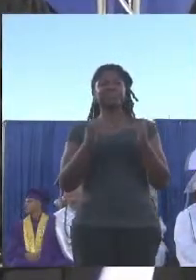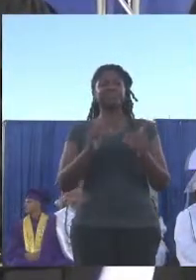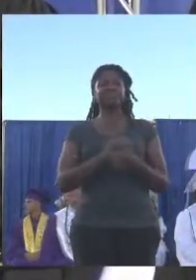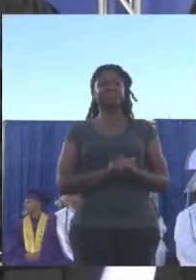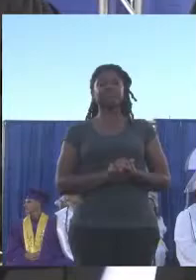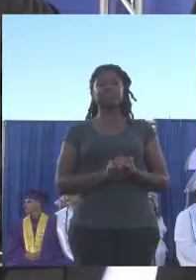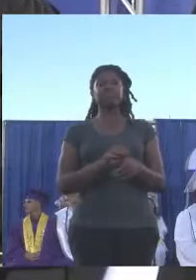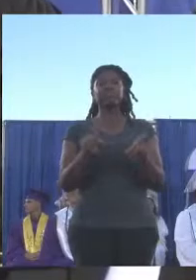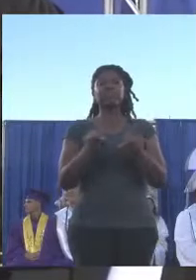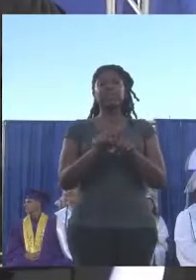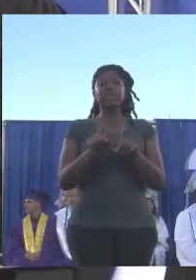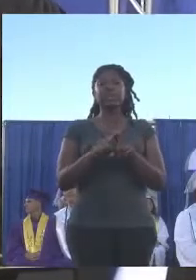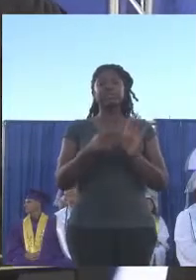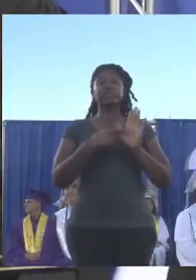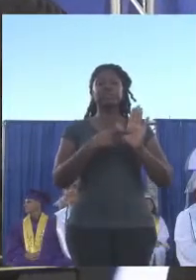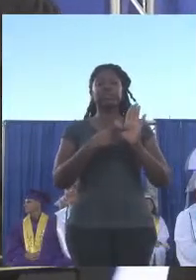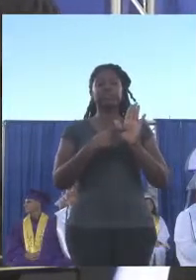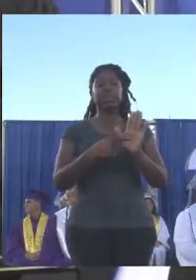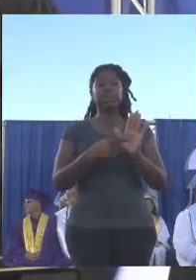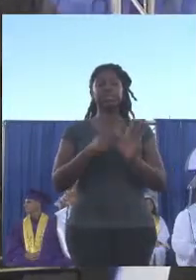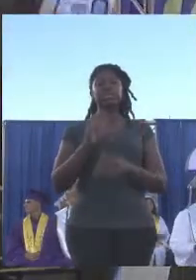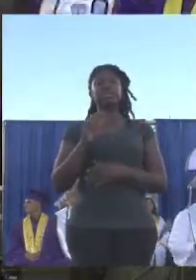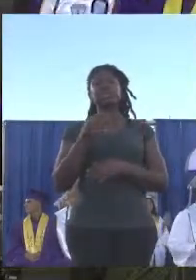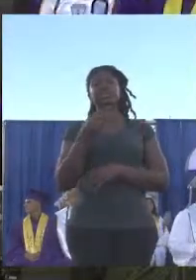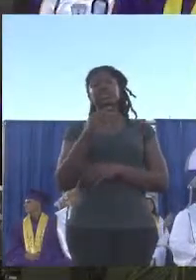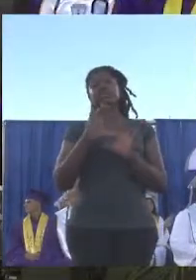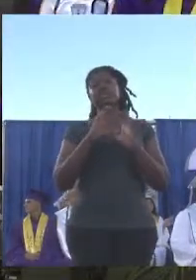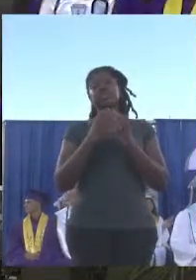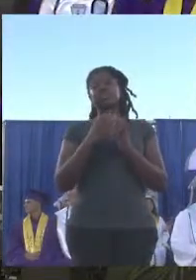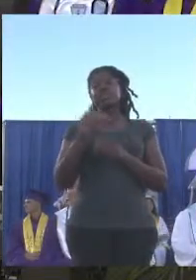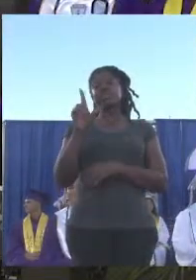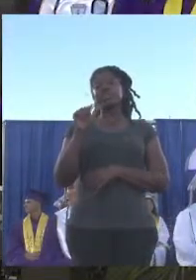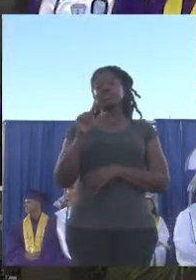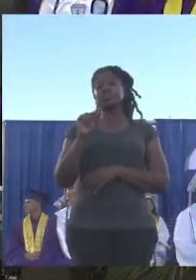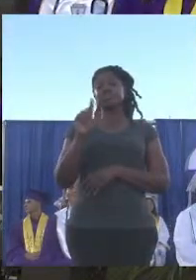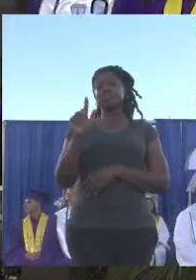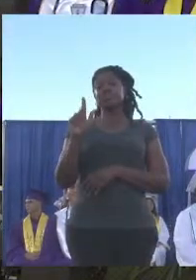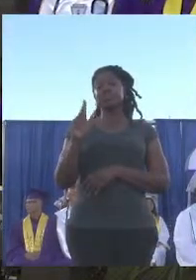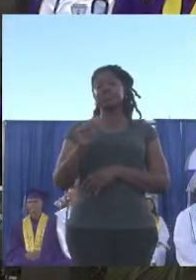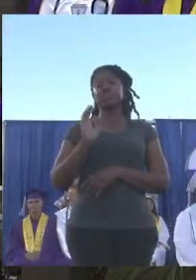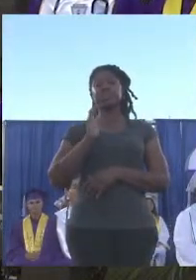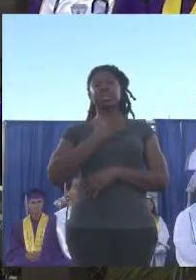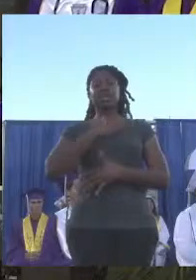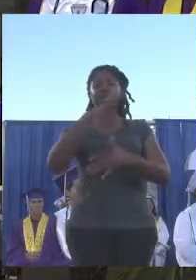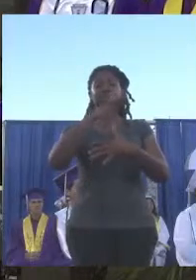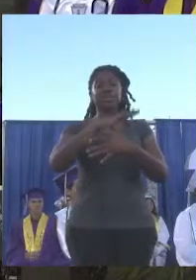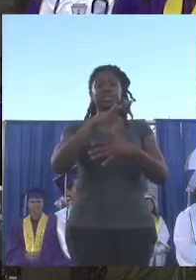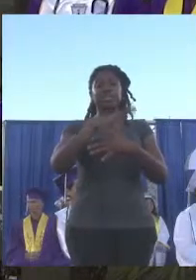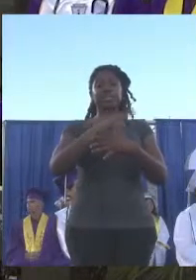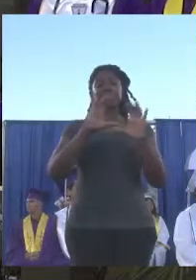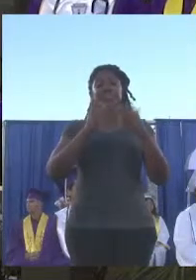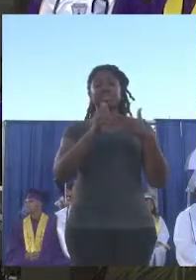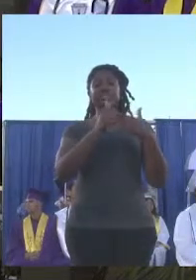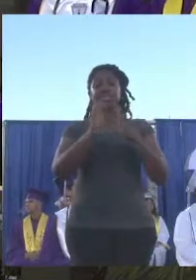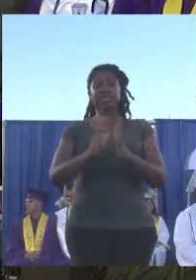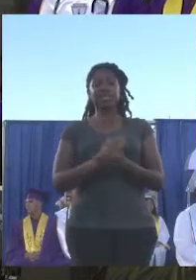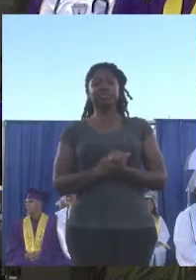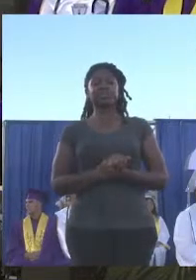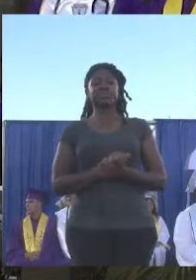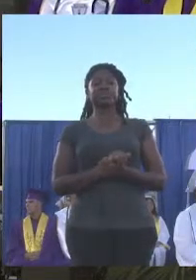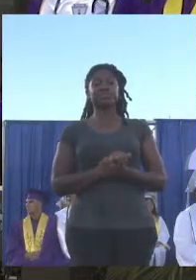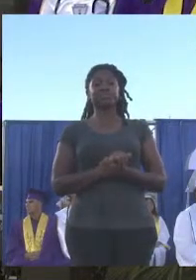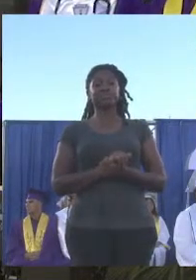On stage representing the Brackenridge High School class of 2023 are our senior class leaders. They